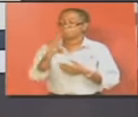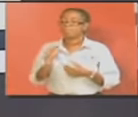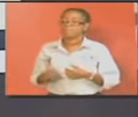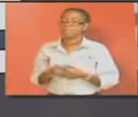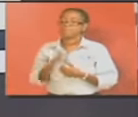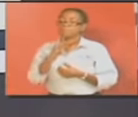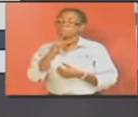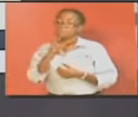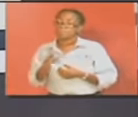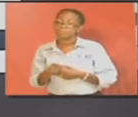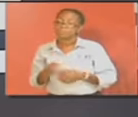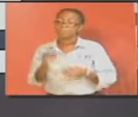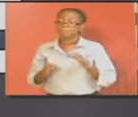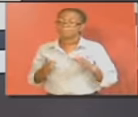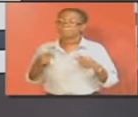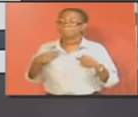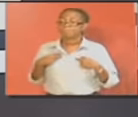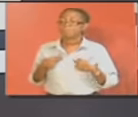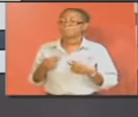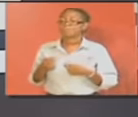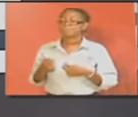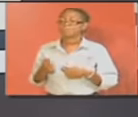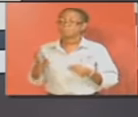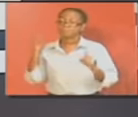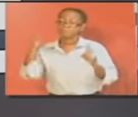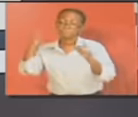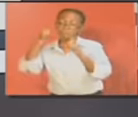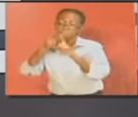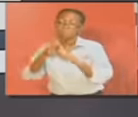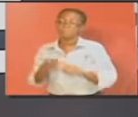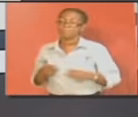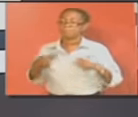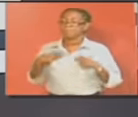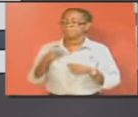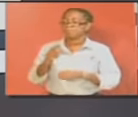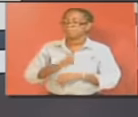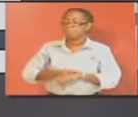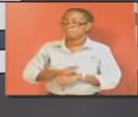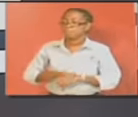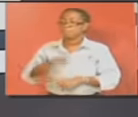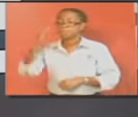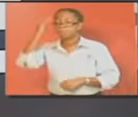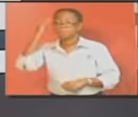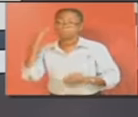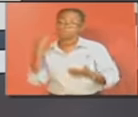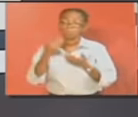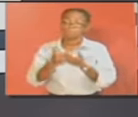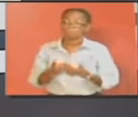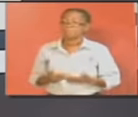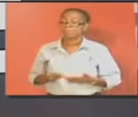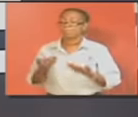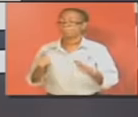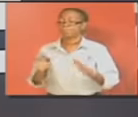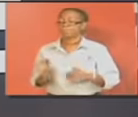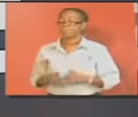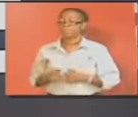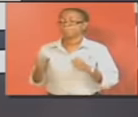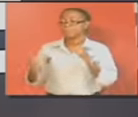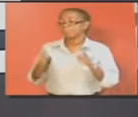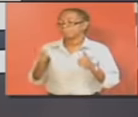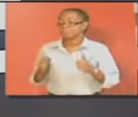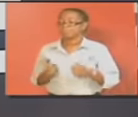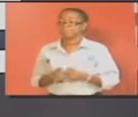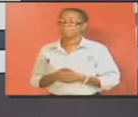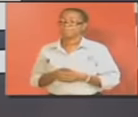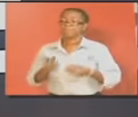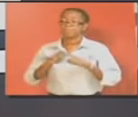we have a goal and we have an end date, we have something to look forward to. However, because this is affecting